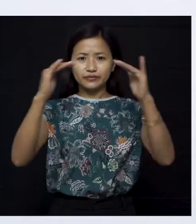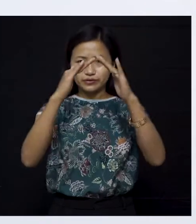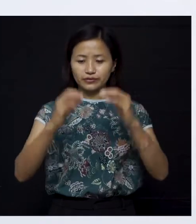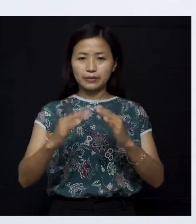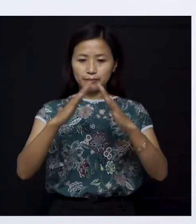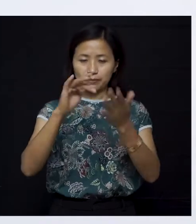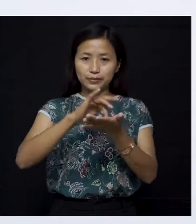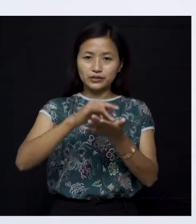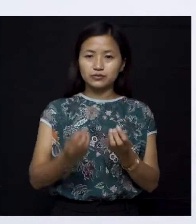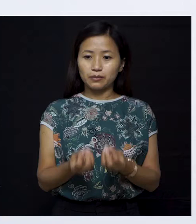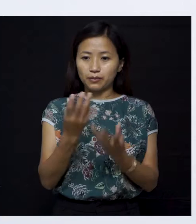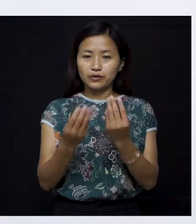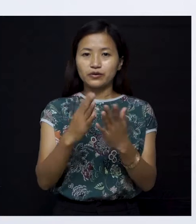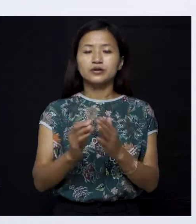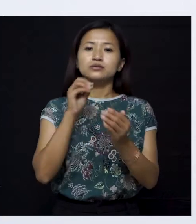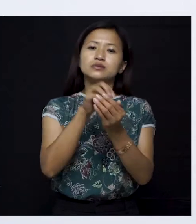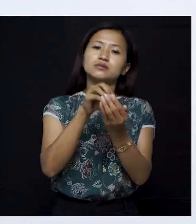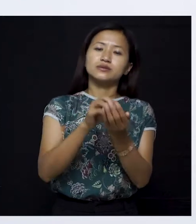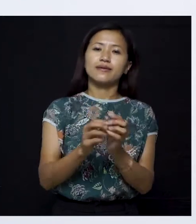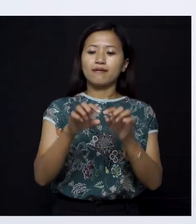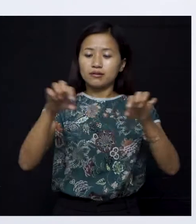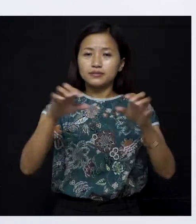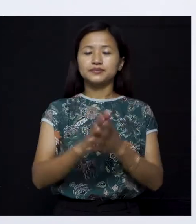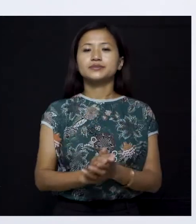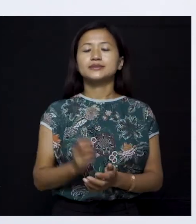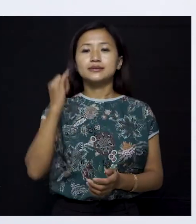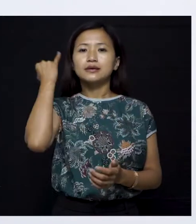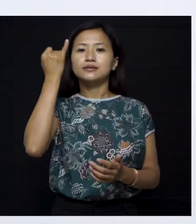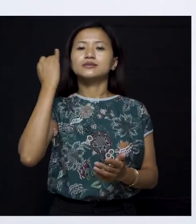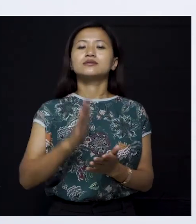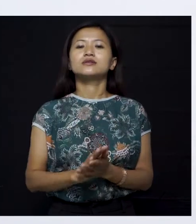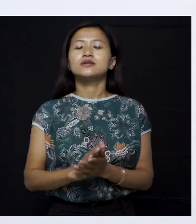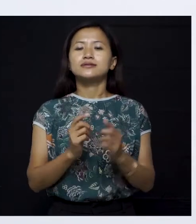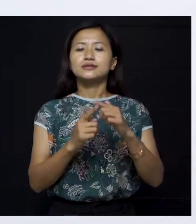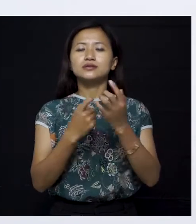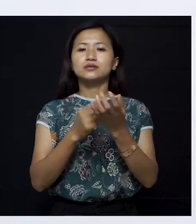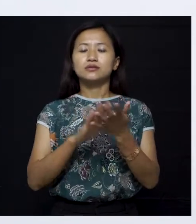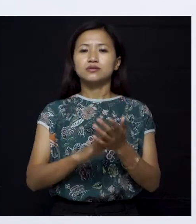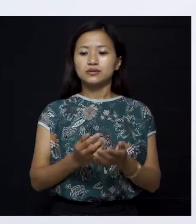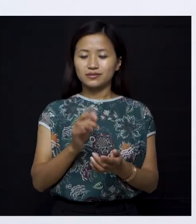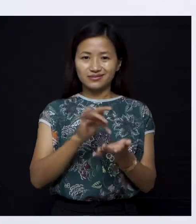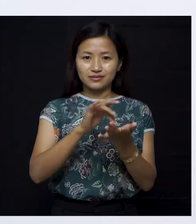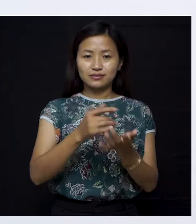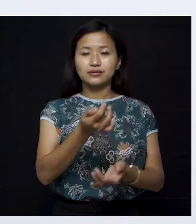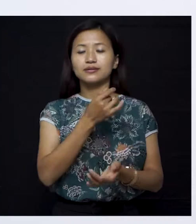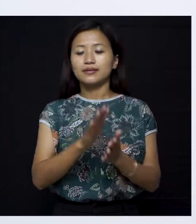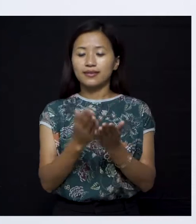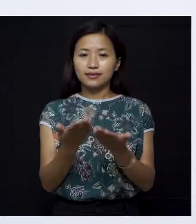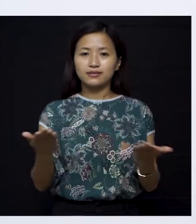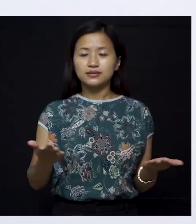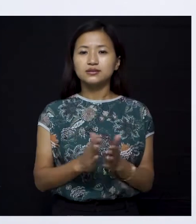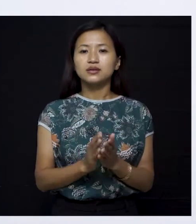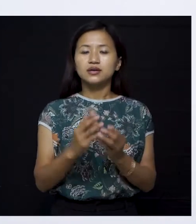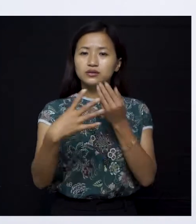a place for you to store your firewood. So you can imagine that their turf loft is that kind, okay? They will dry all